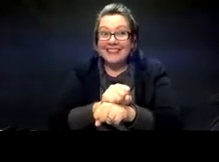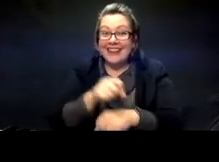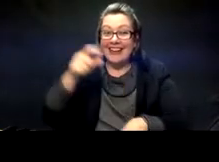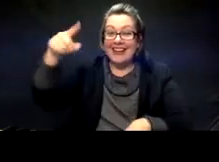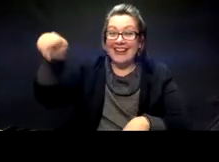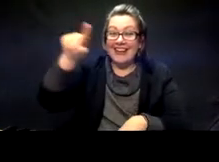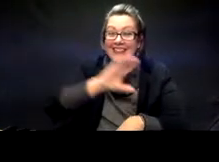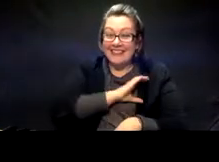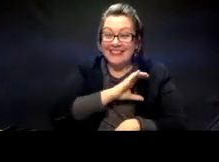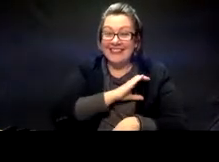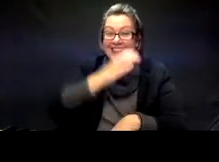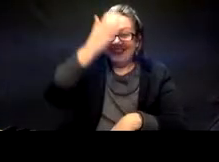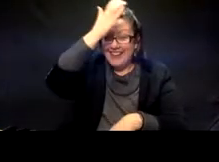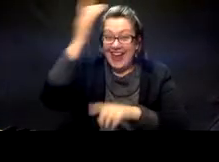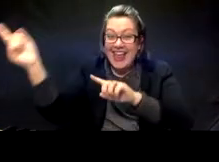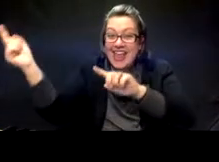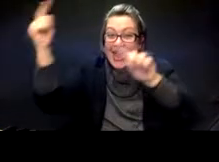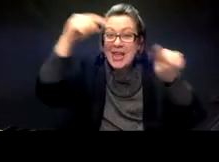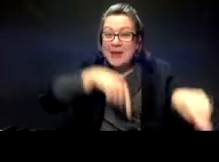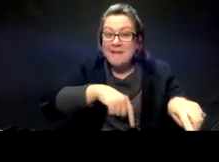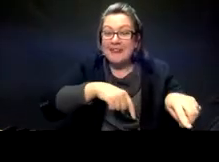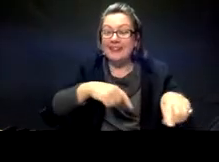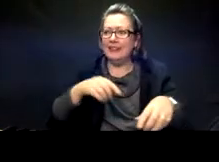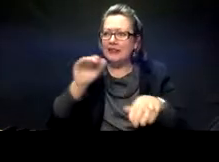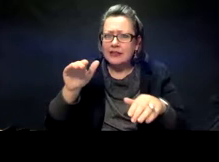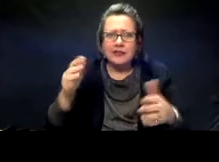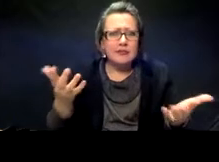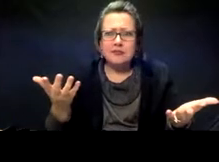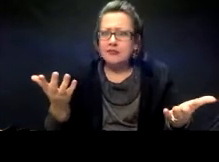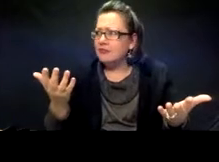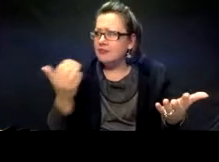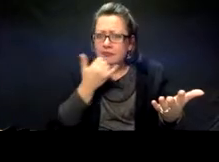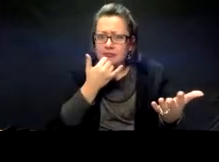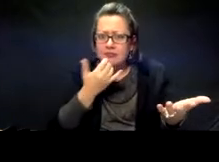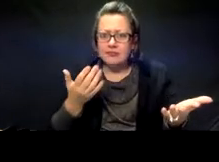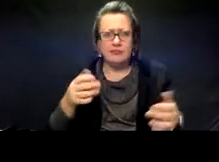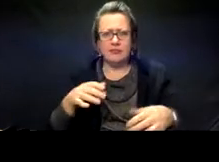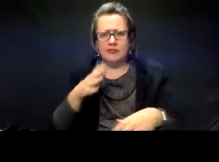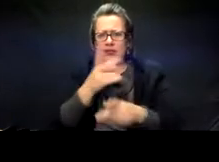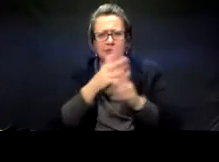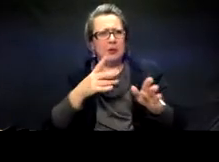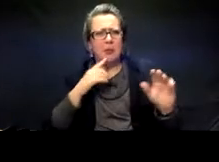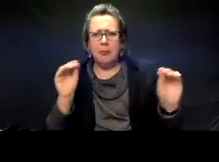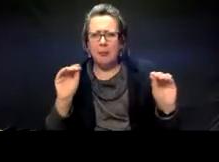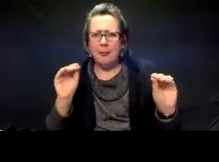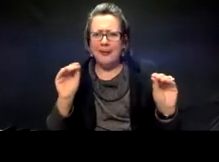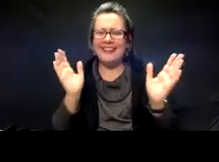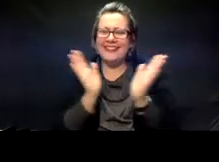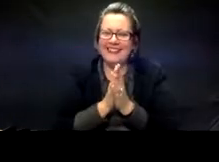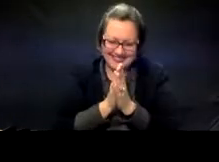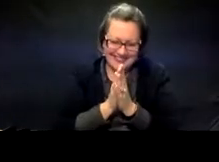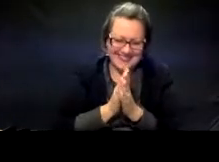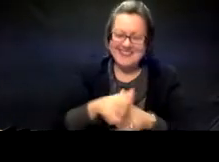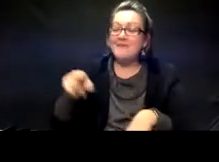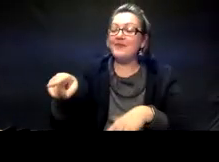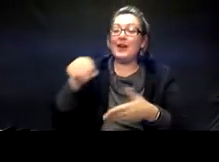And it actually worked. And the police and the firefighter came and they wondered what was going on. The